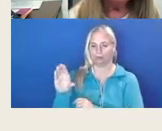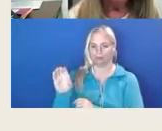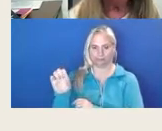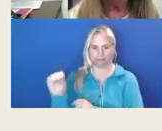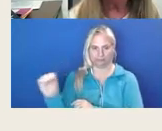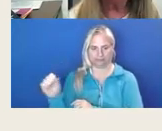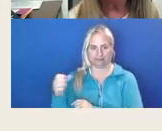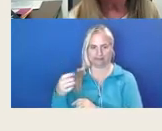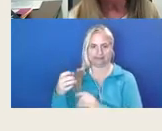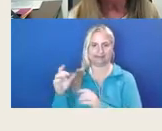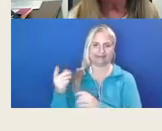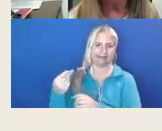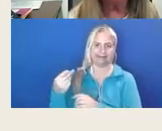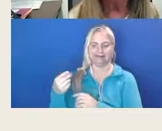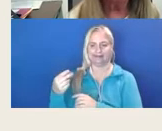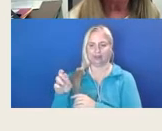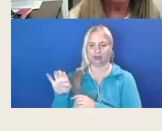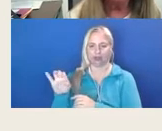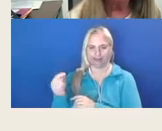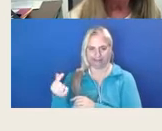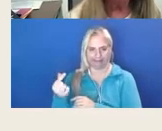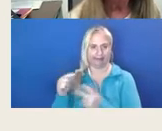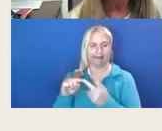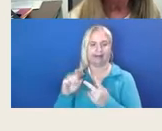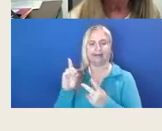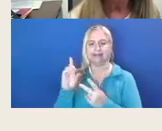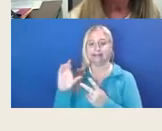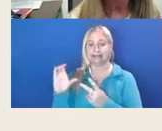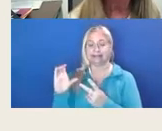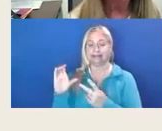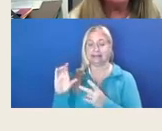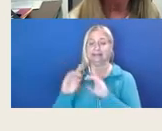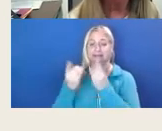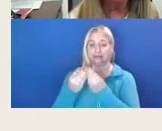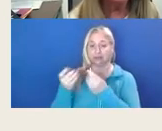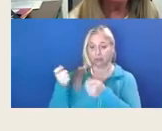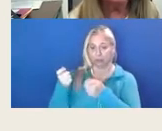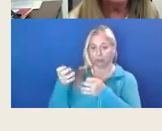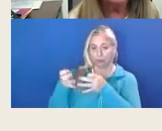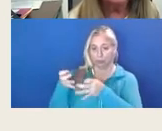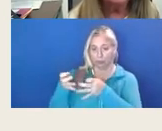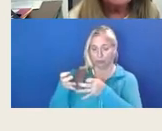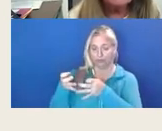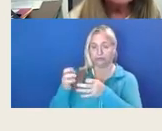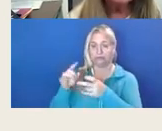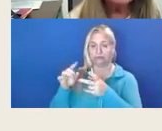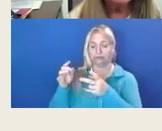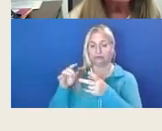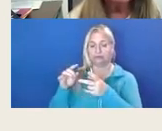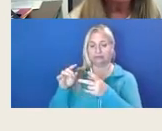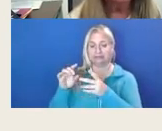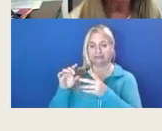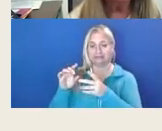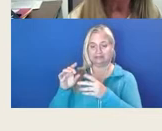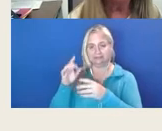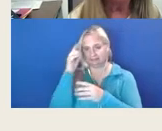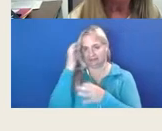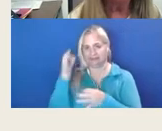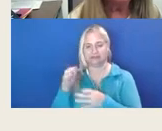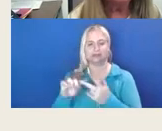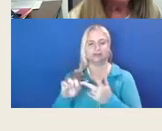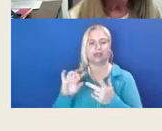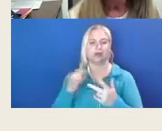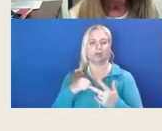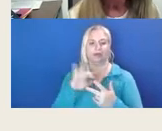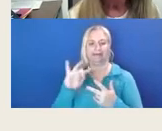have DC or district court decisions. And we're gonna take a look at a few from the Eighth Circuit because we're in the Eighth and that law is